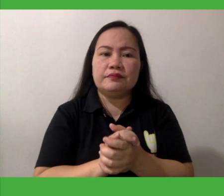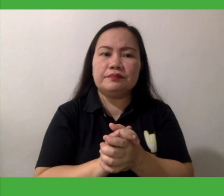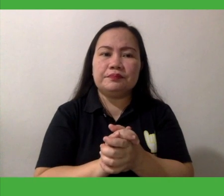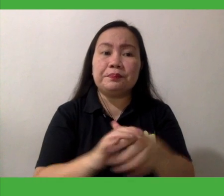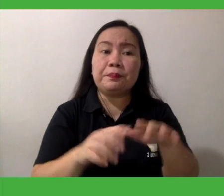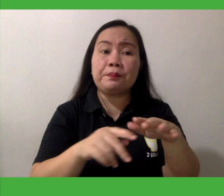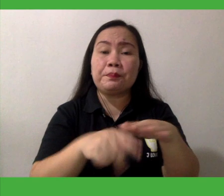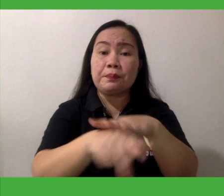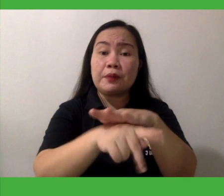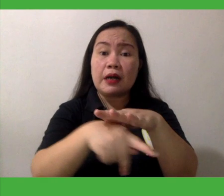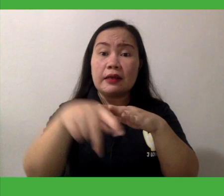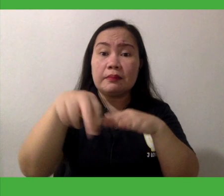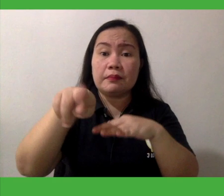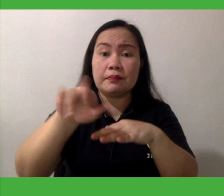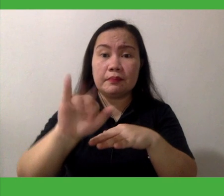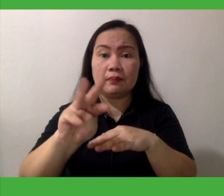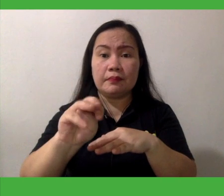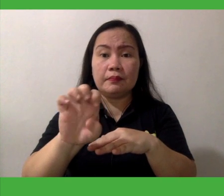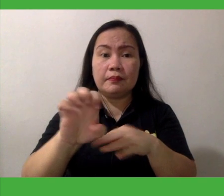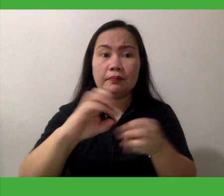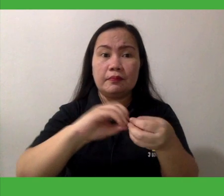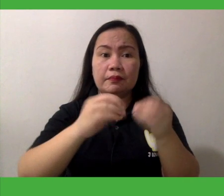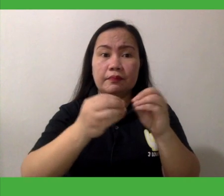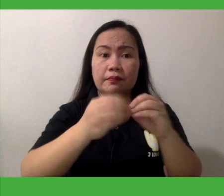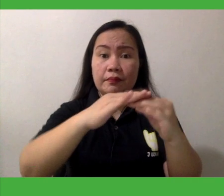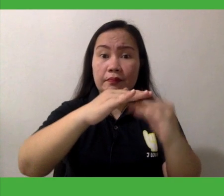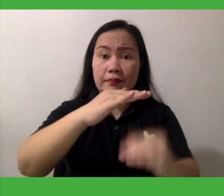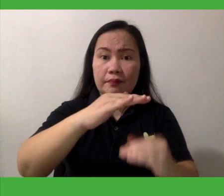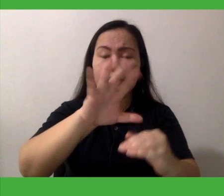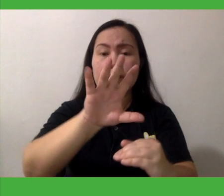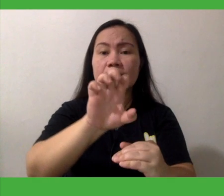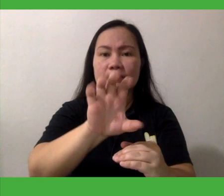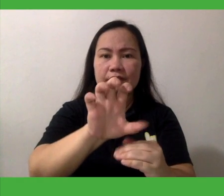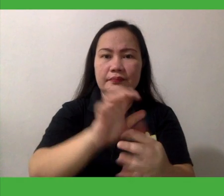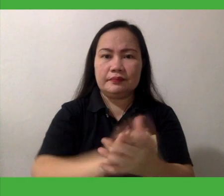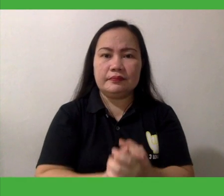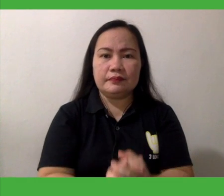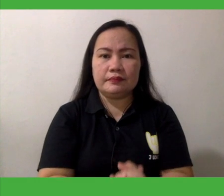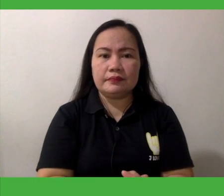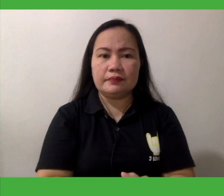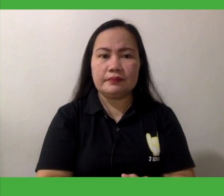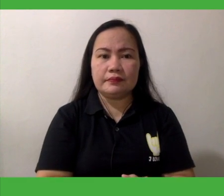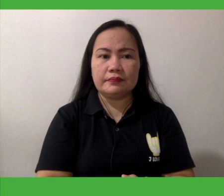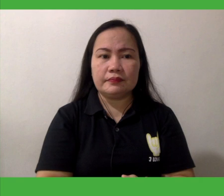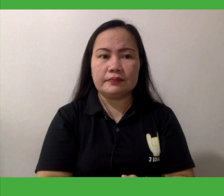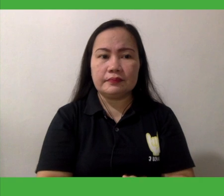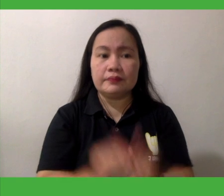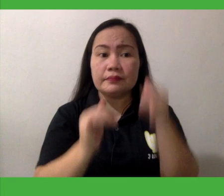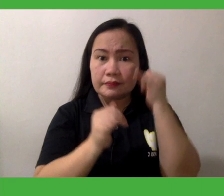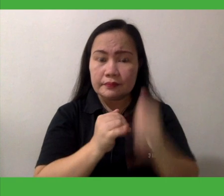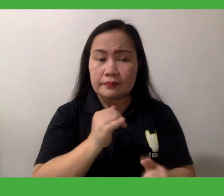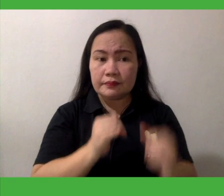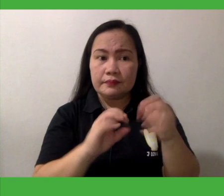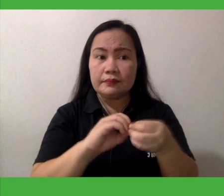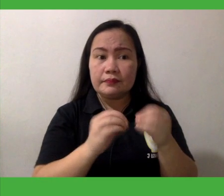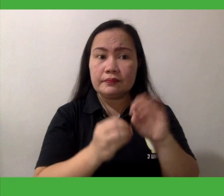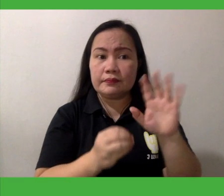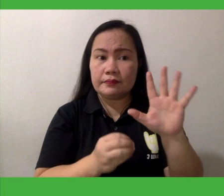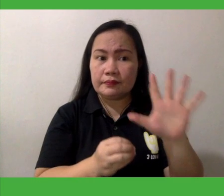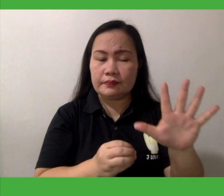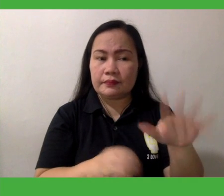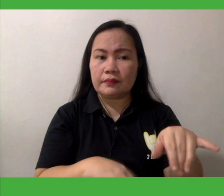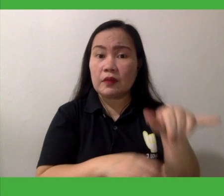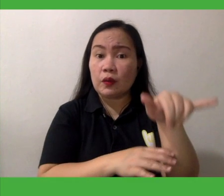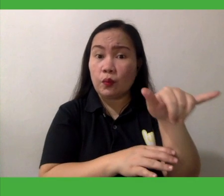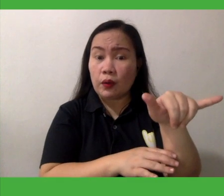possible values of the prime number less than 15 since ang sabi mas mababa sa 15. Okay? And then the